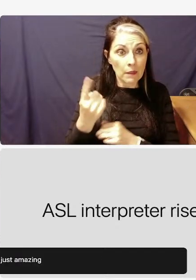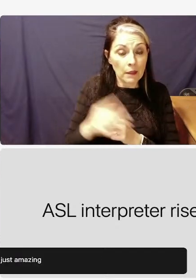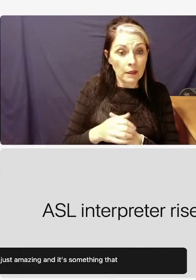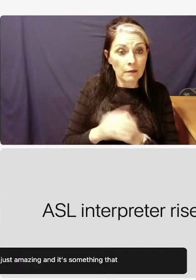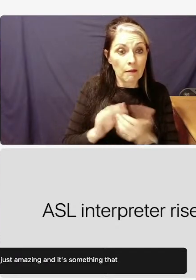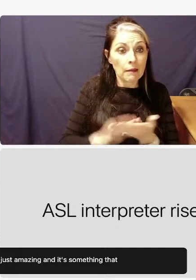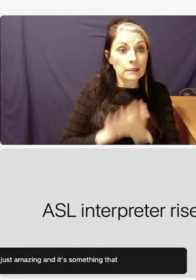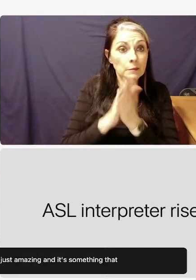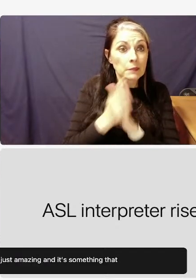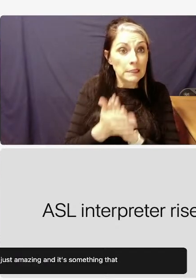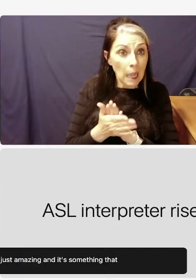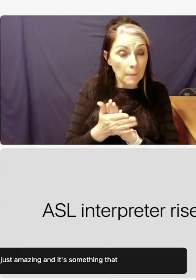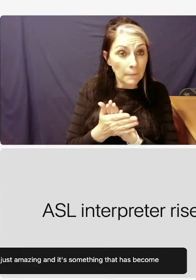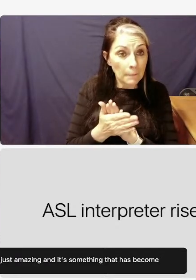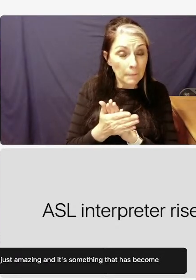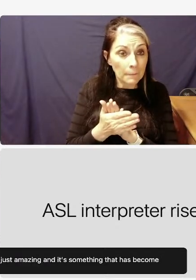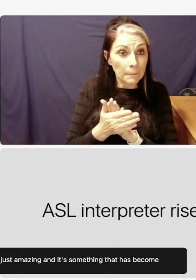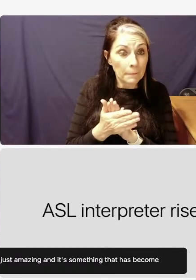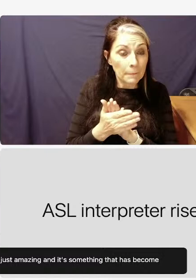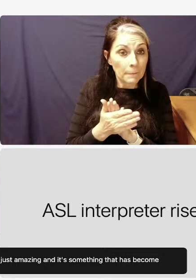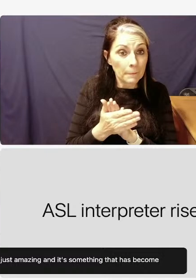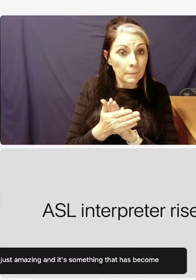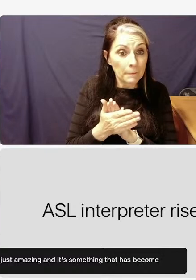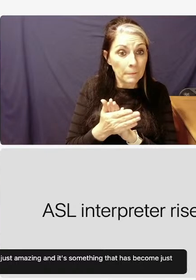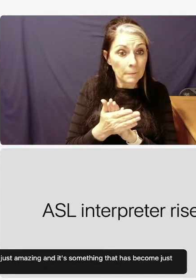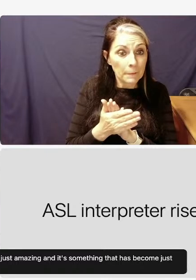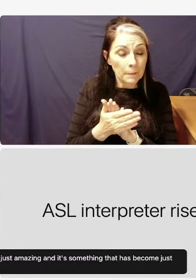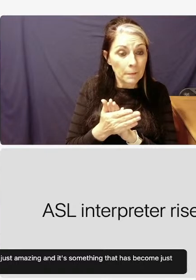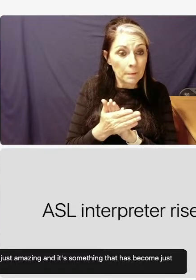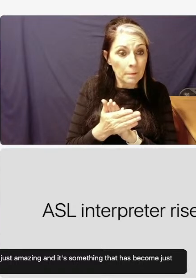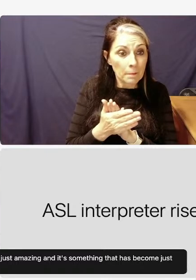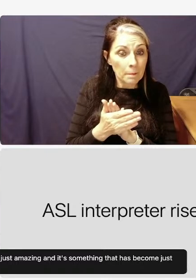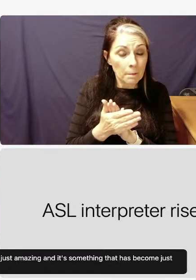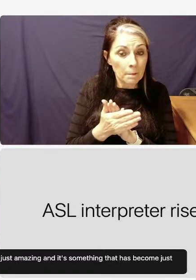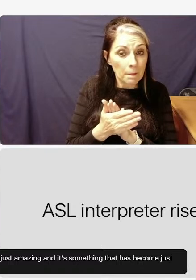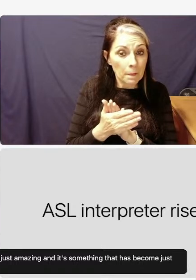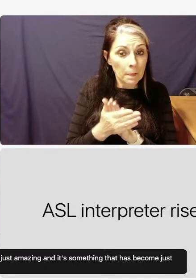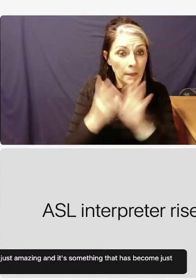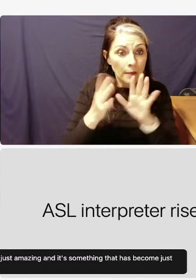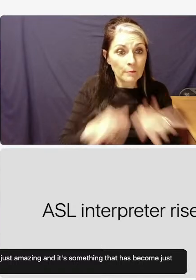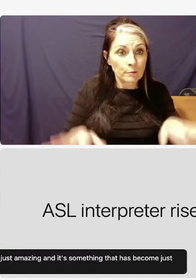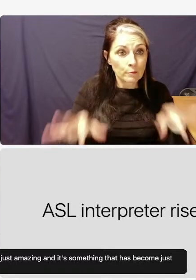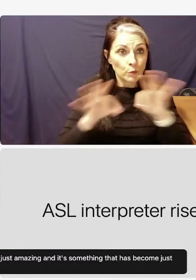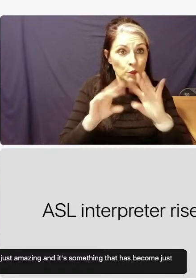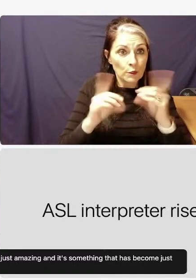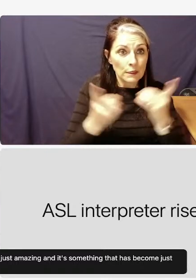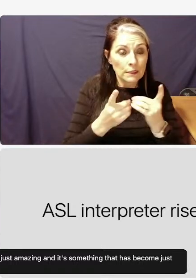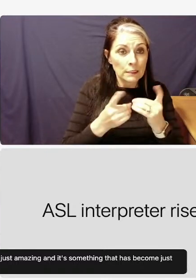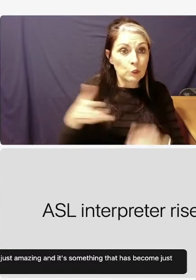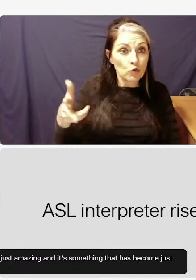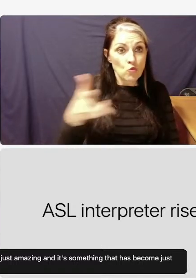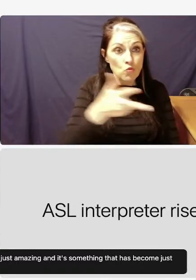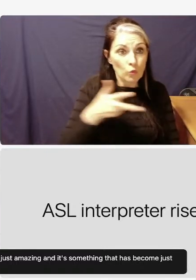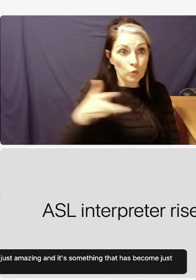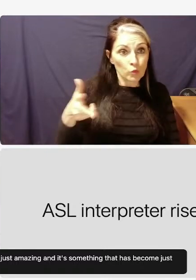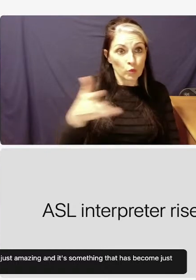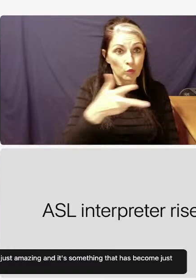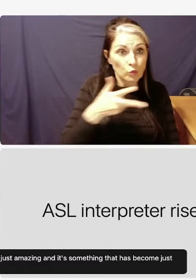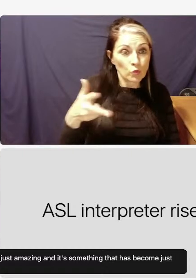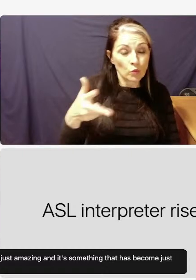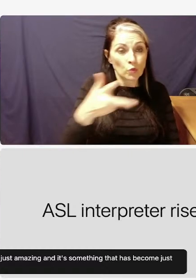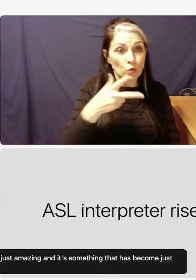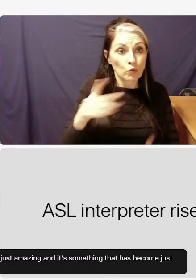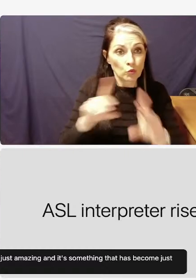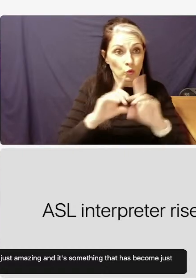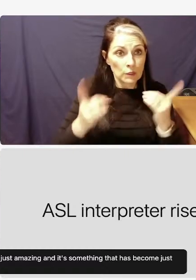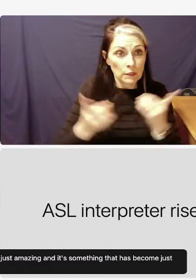become just a staple of our district uh so it's been making its rounds all over the district